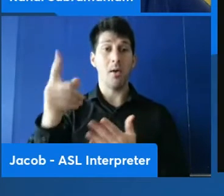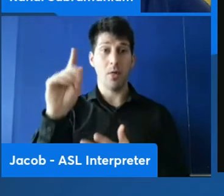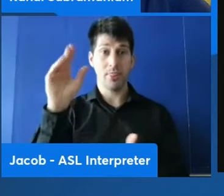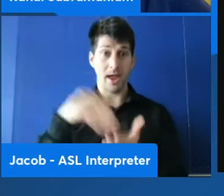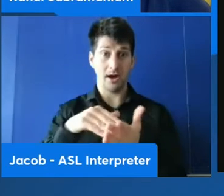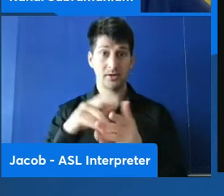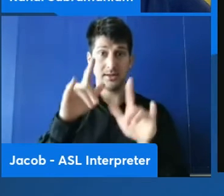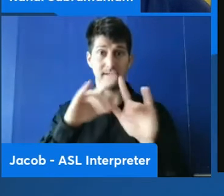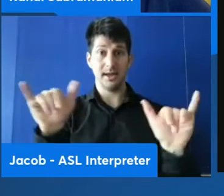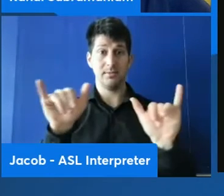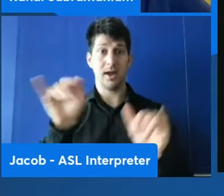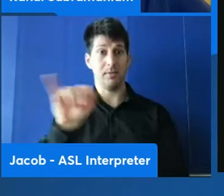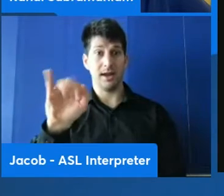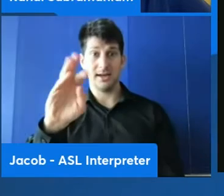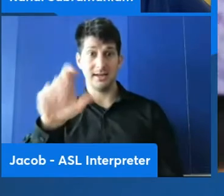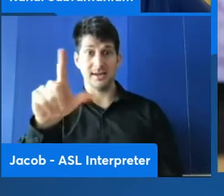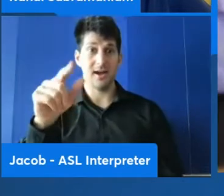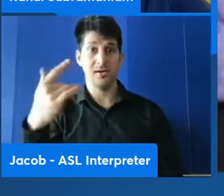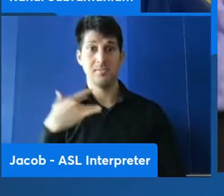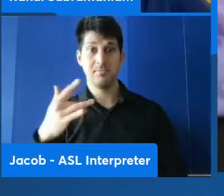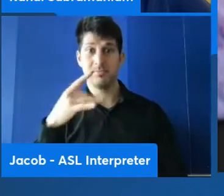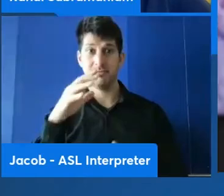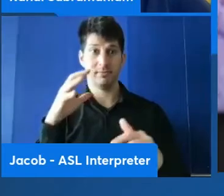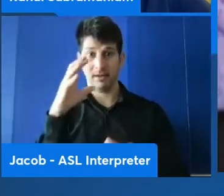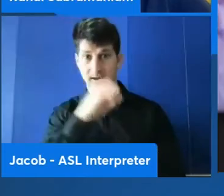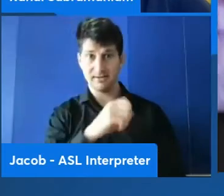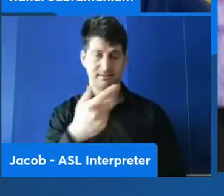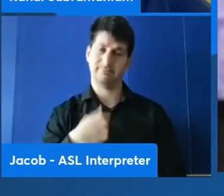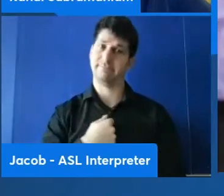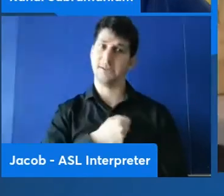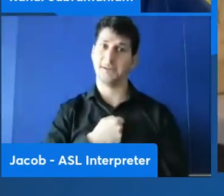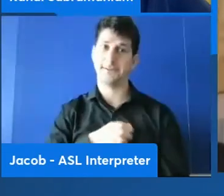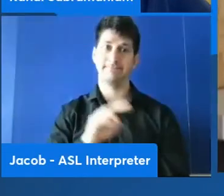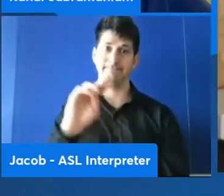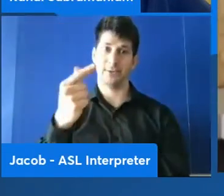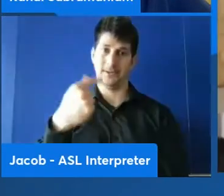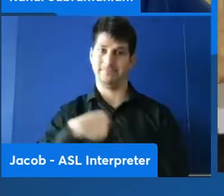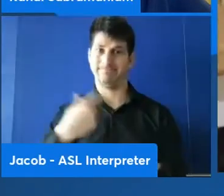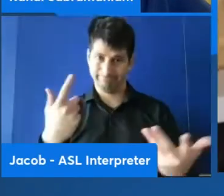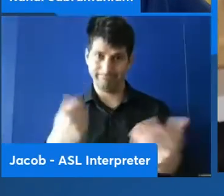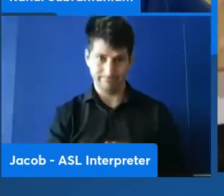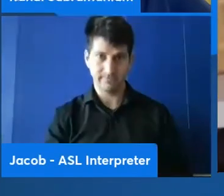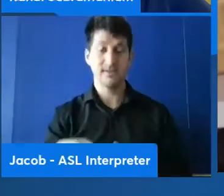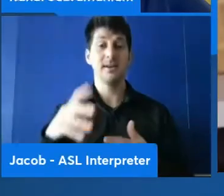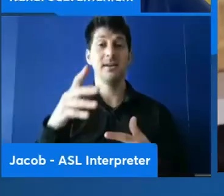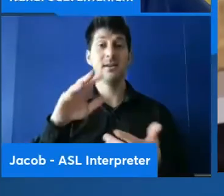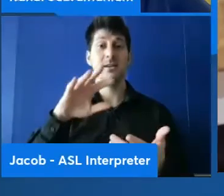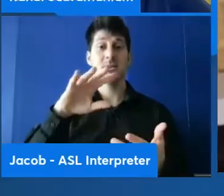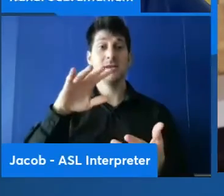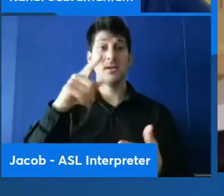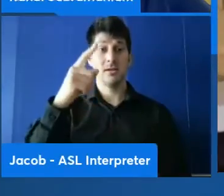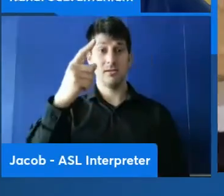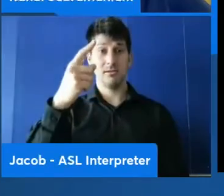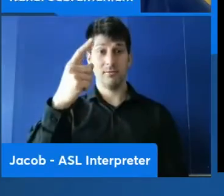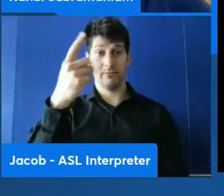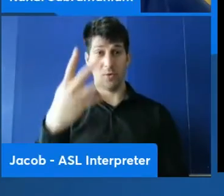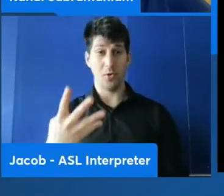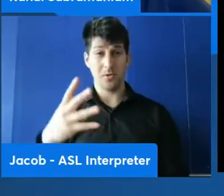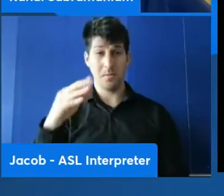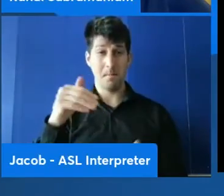like Intel thinks you are, sorry Intel, not good enough for you, I guess. That works out to